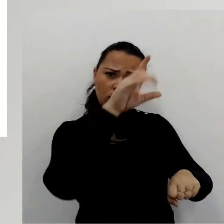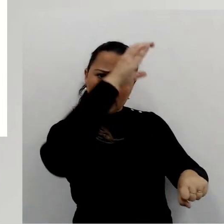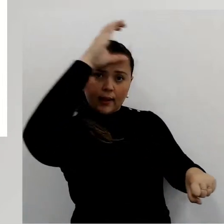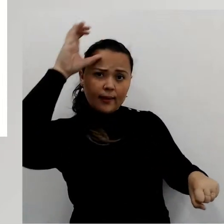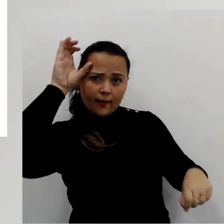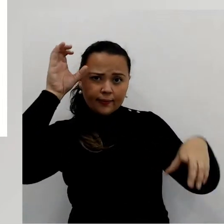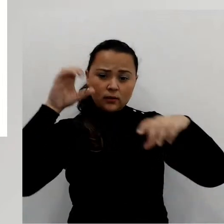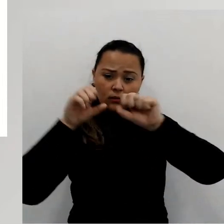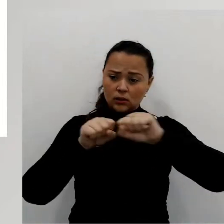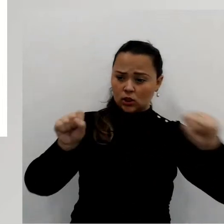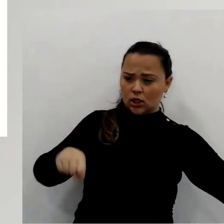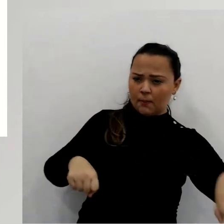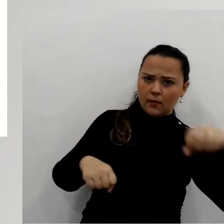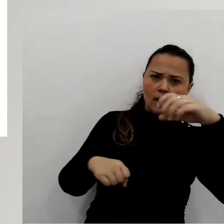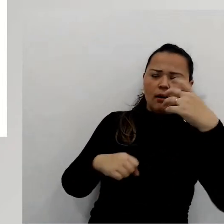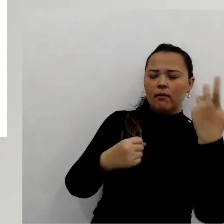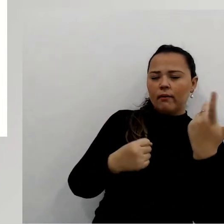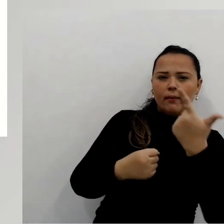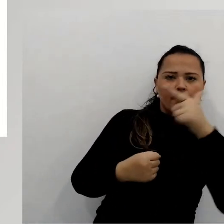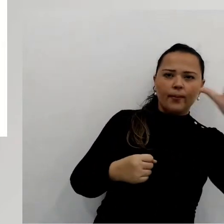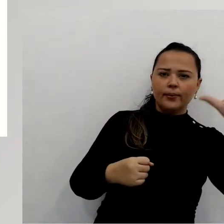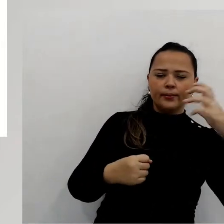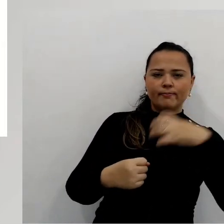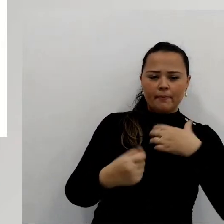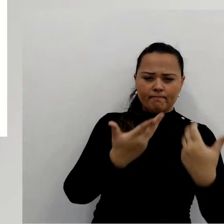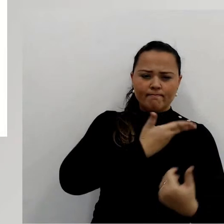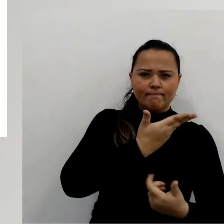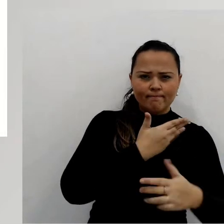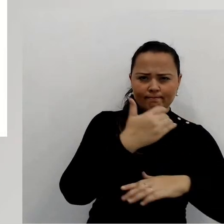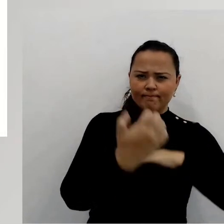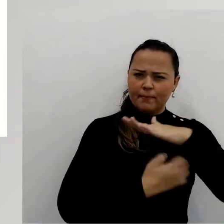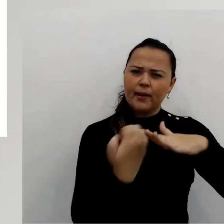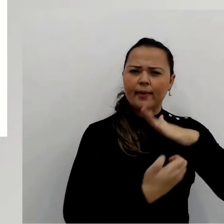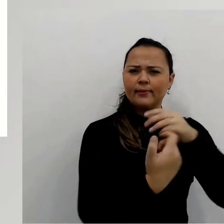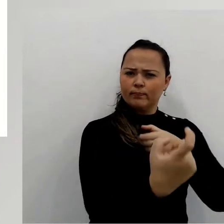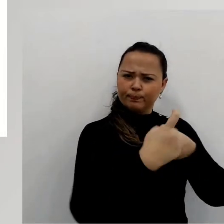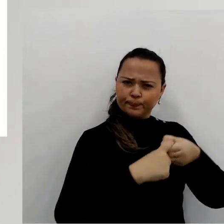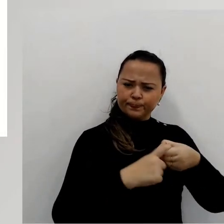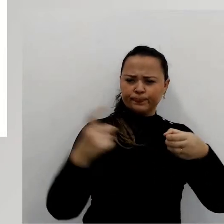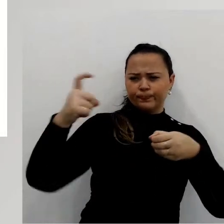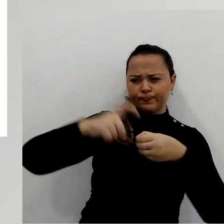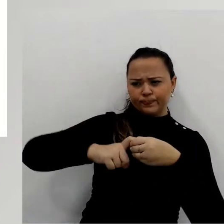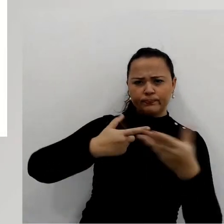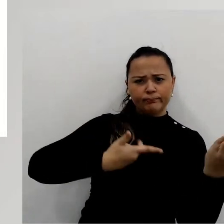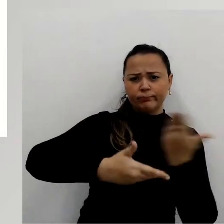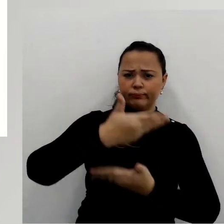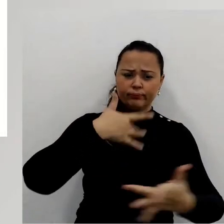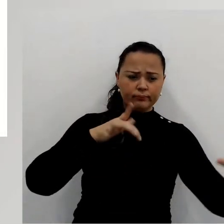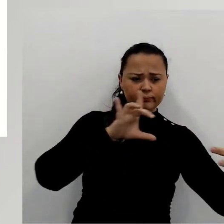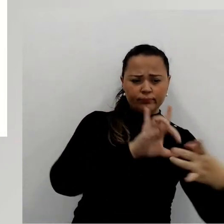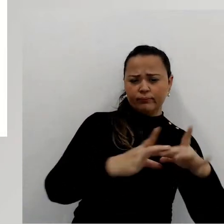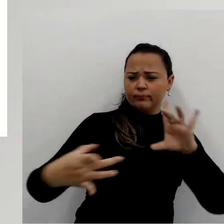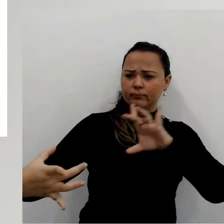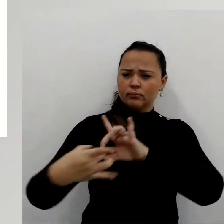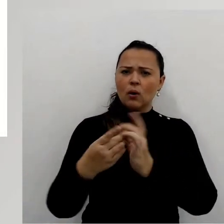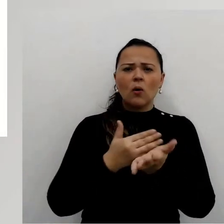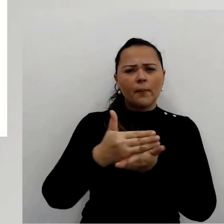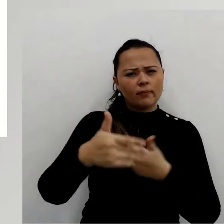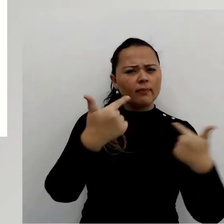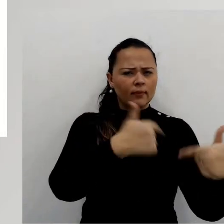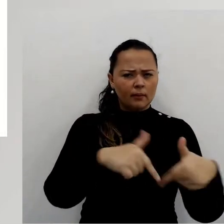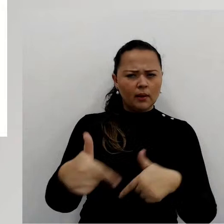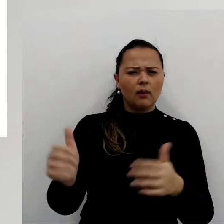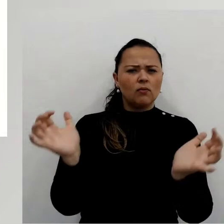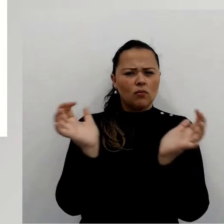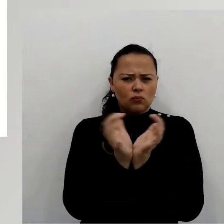our partners and supplier systems, and they all start to work together. And that's increasingly the way things will